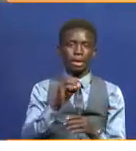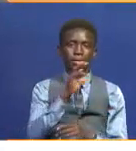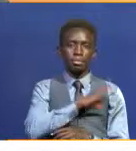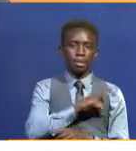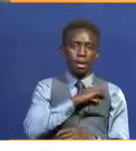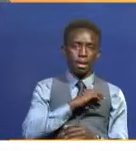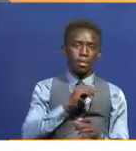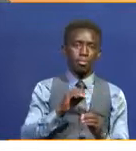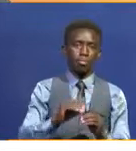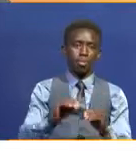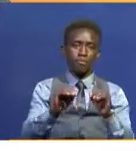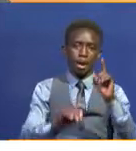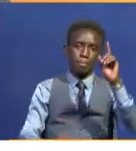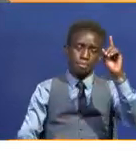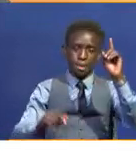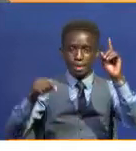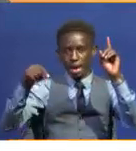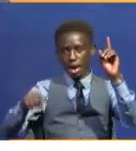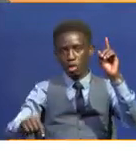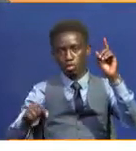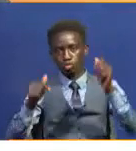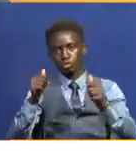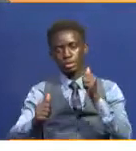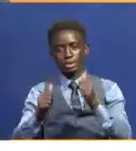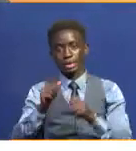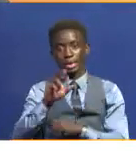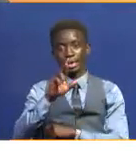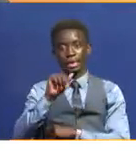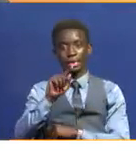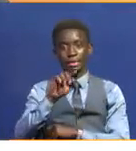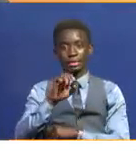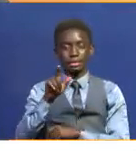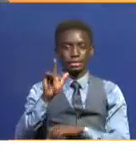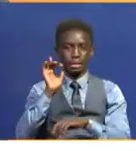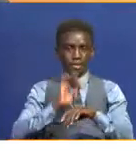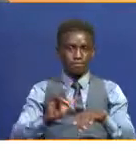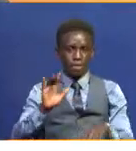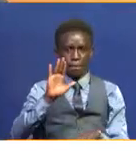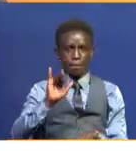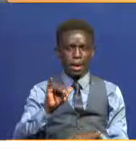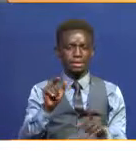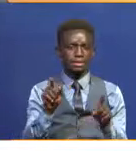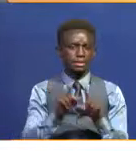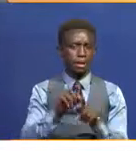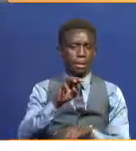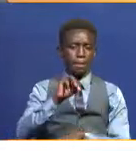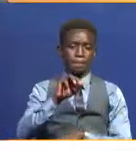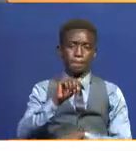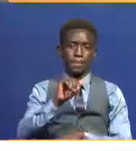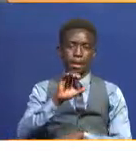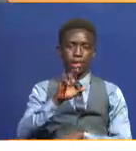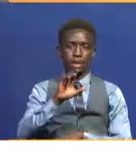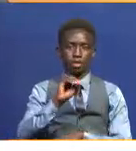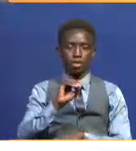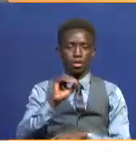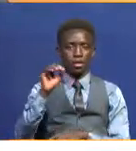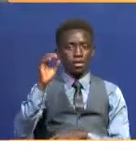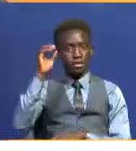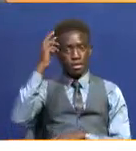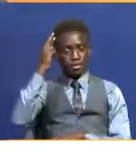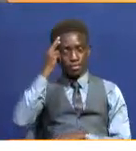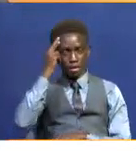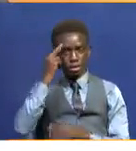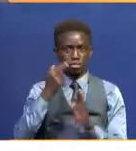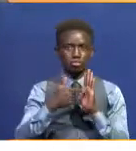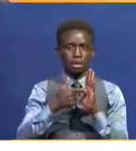or down. Mm. And rates also are affected by the same macro factors, the same factors about how the economy is